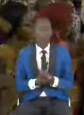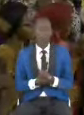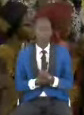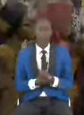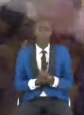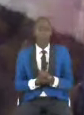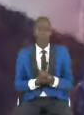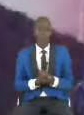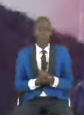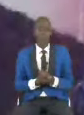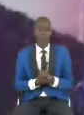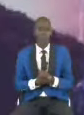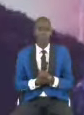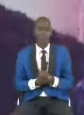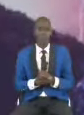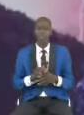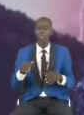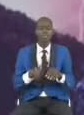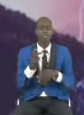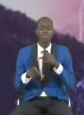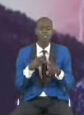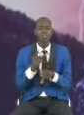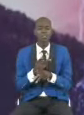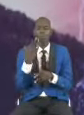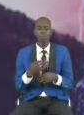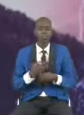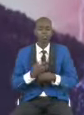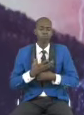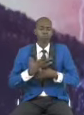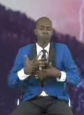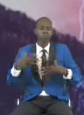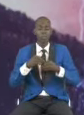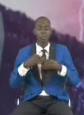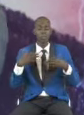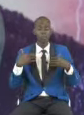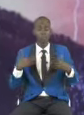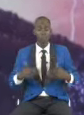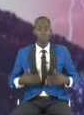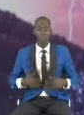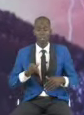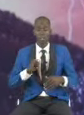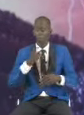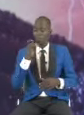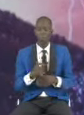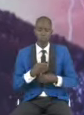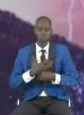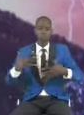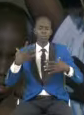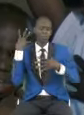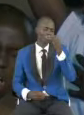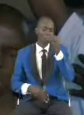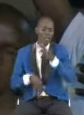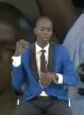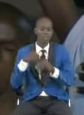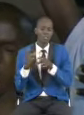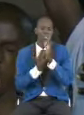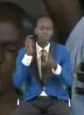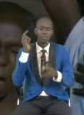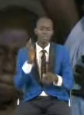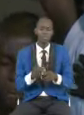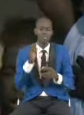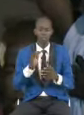Every form of swelling in your body, I command, vanish away in Jesus' name.